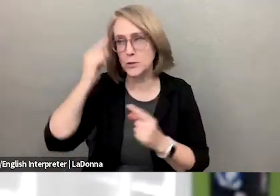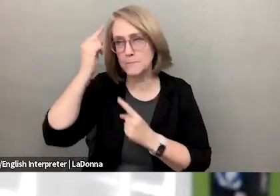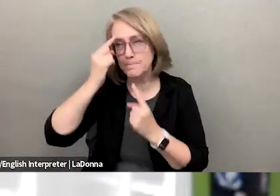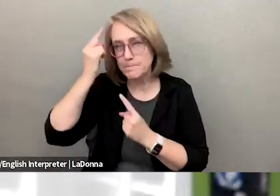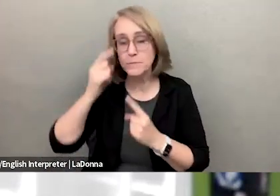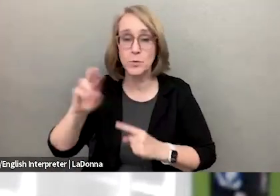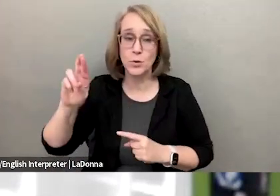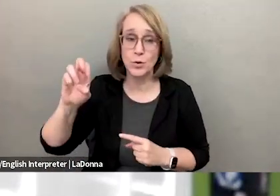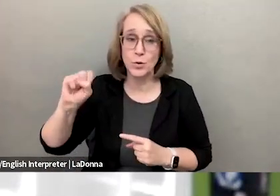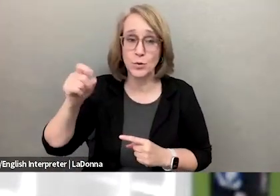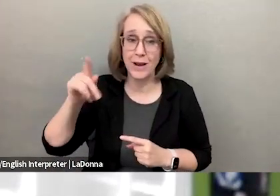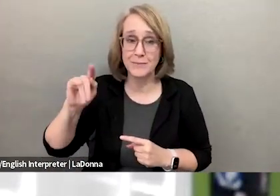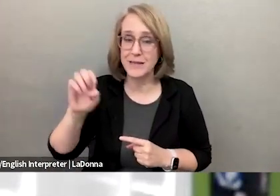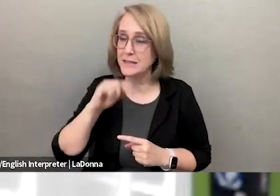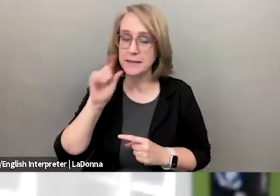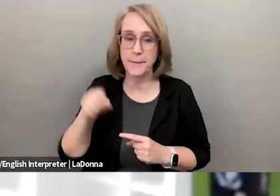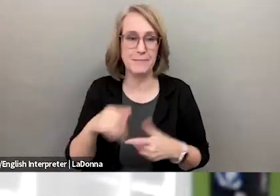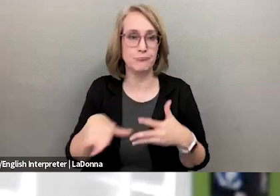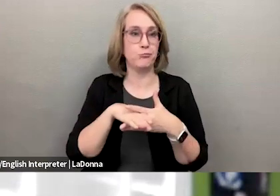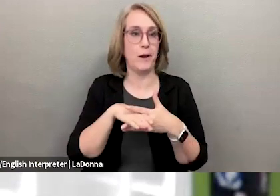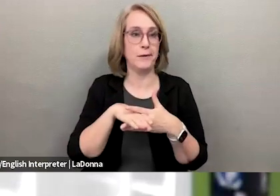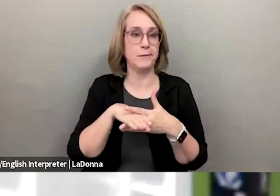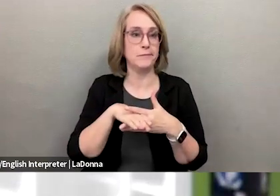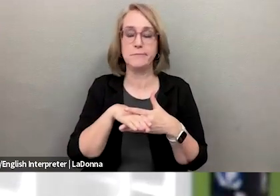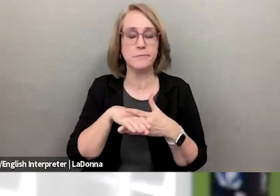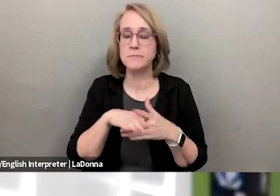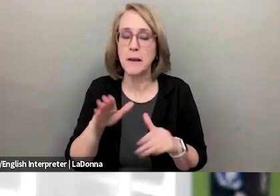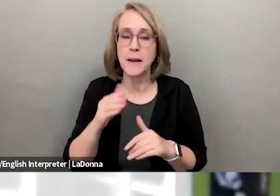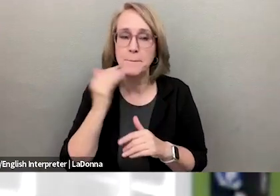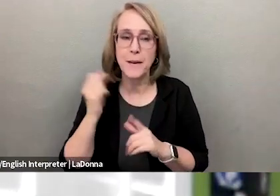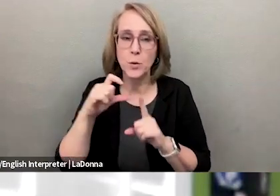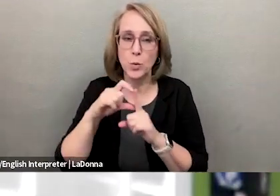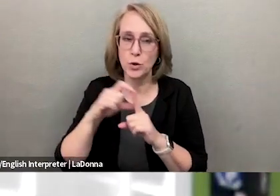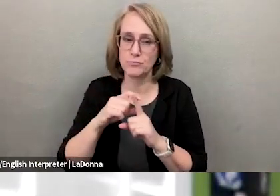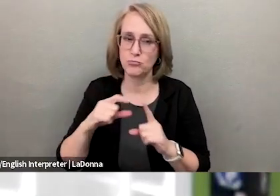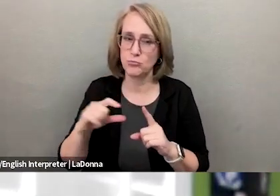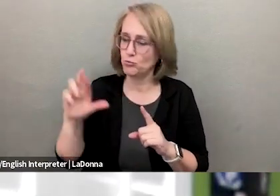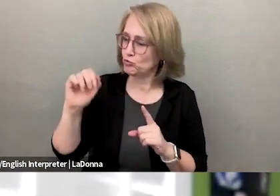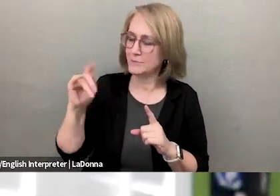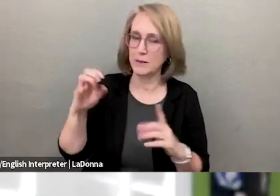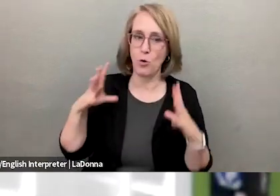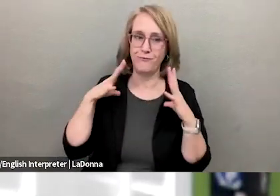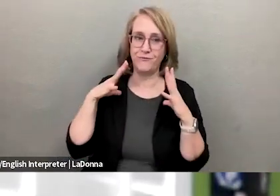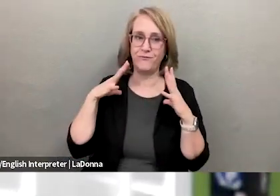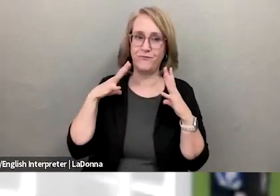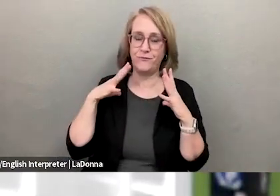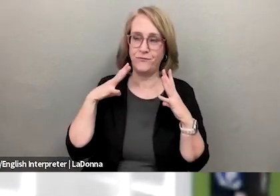So respite is not just respite. You can't, we need to better define the word respite and what does that really mean?